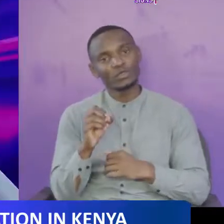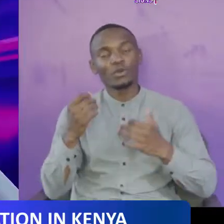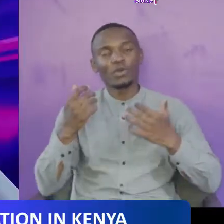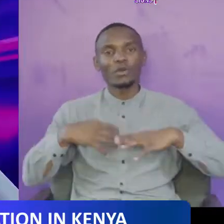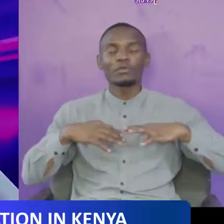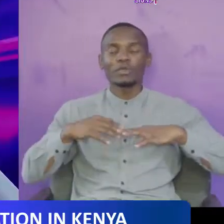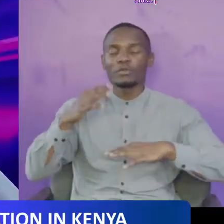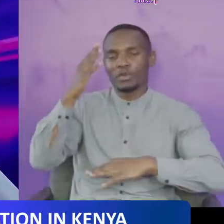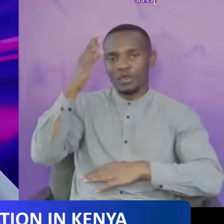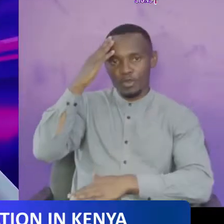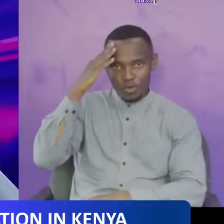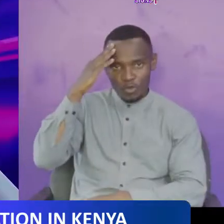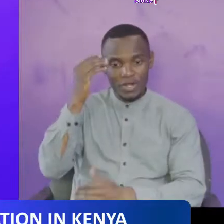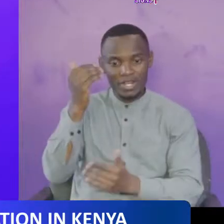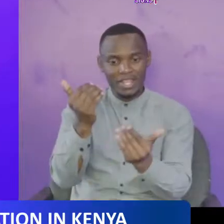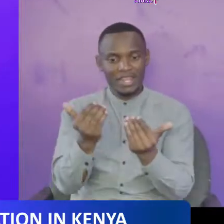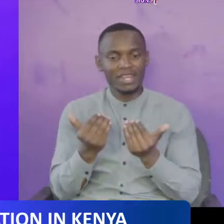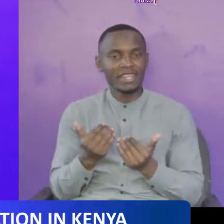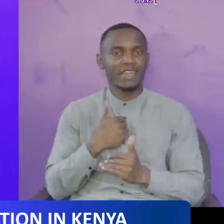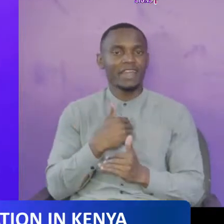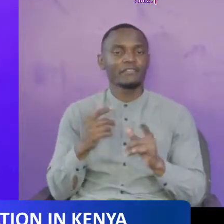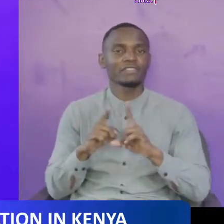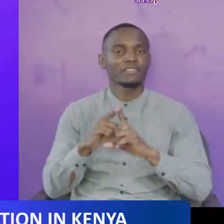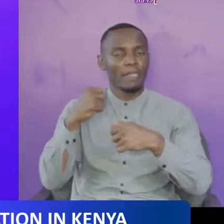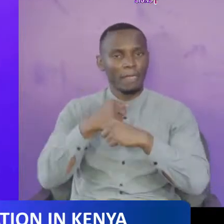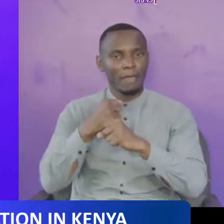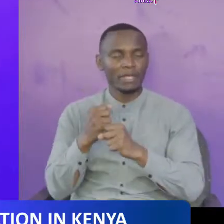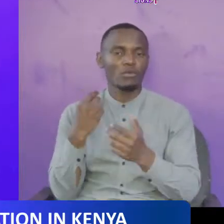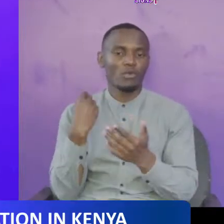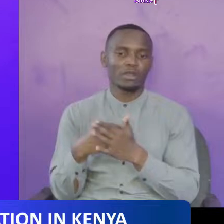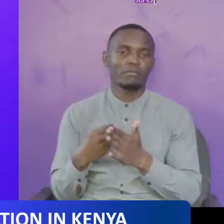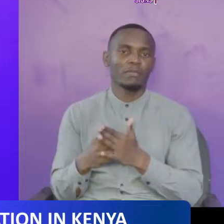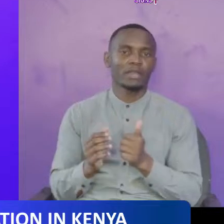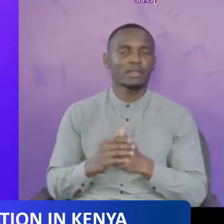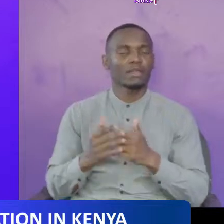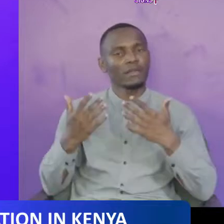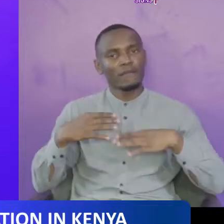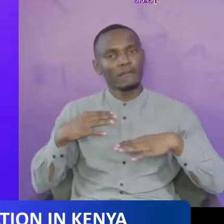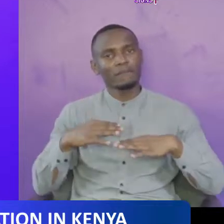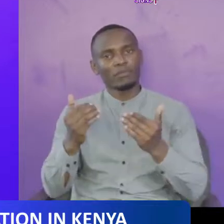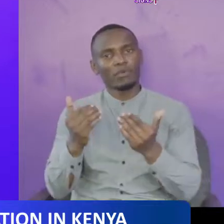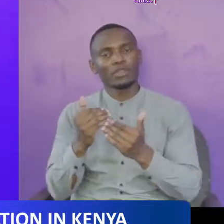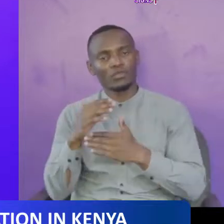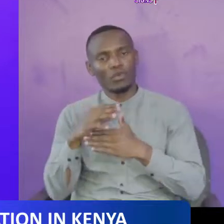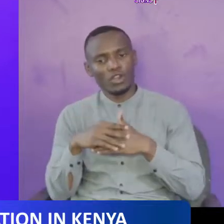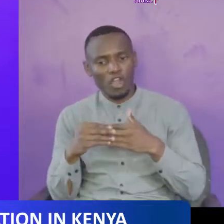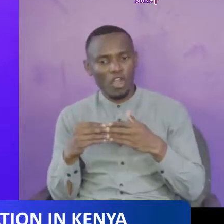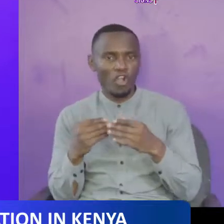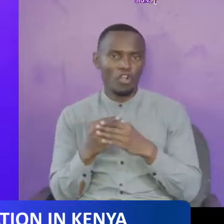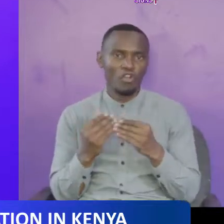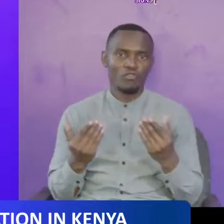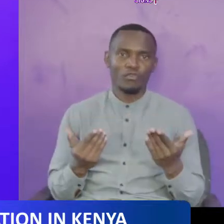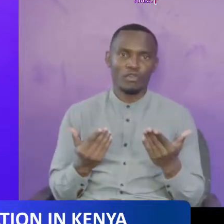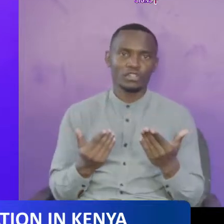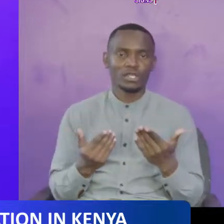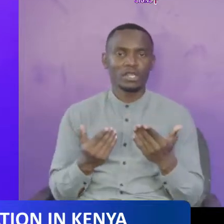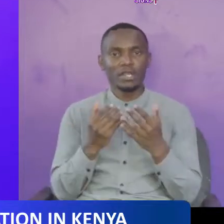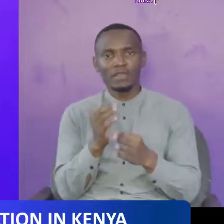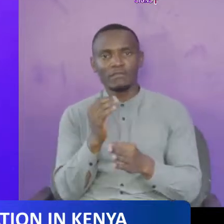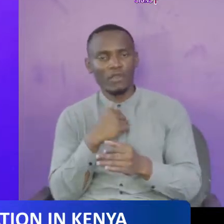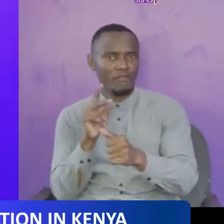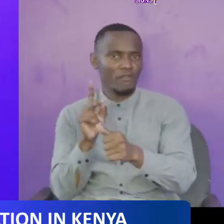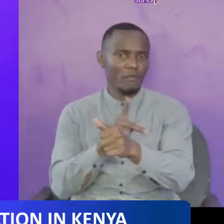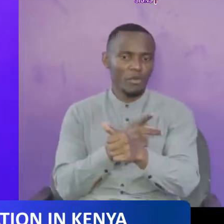that need and making money out of it. People need comfort. You're there with your poetry, you have spoken word, you have a song to sing. You know,